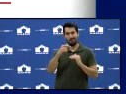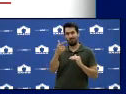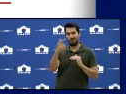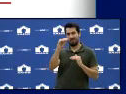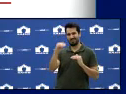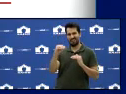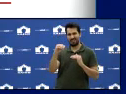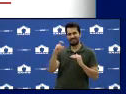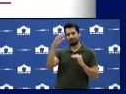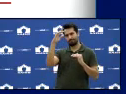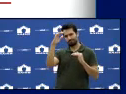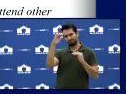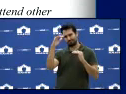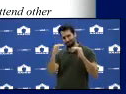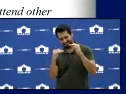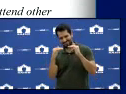triggered the requirement this year.